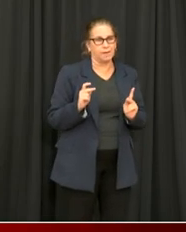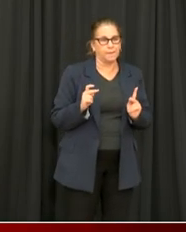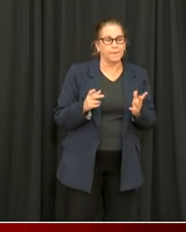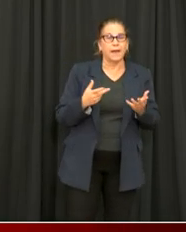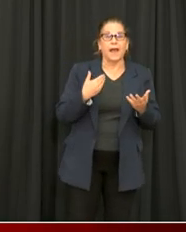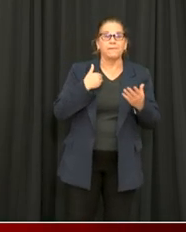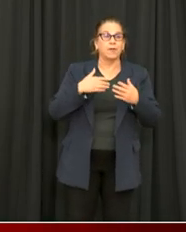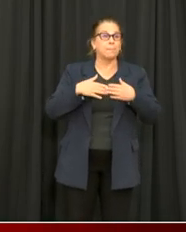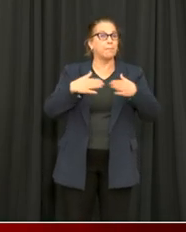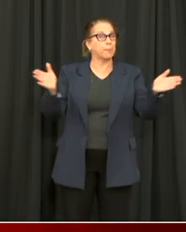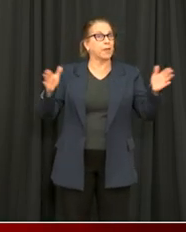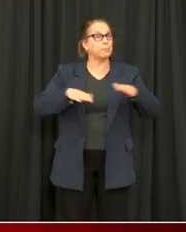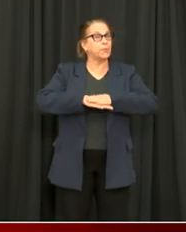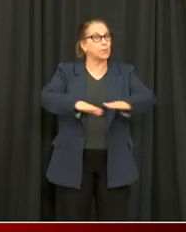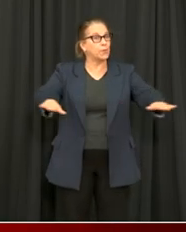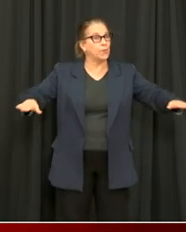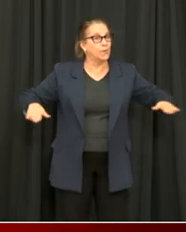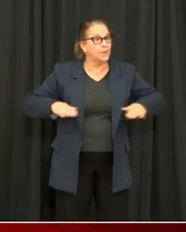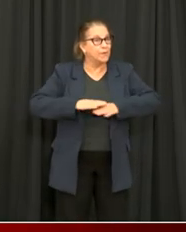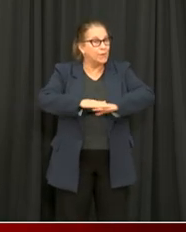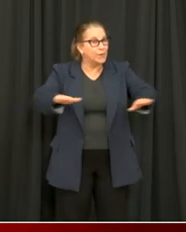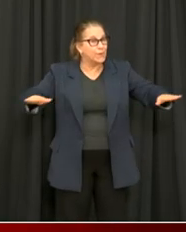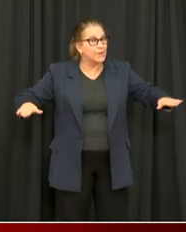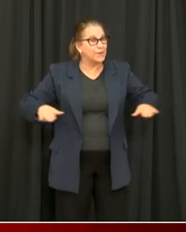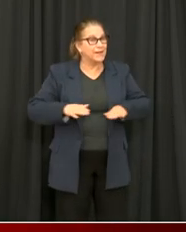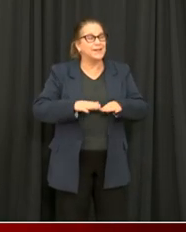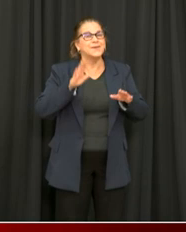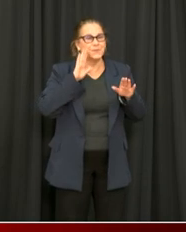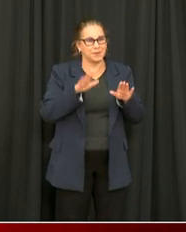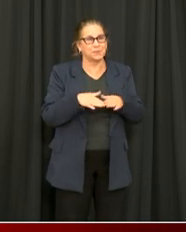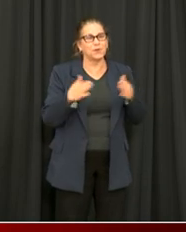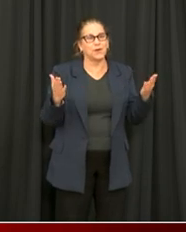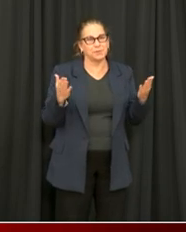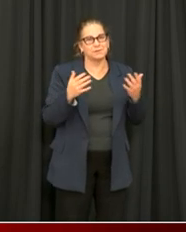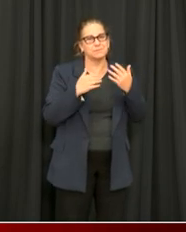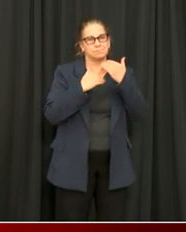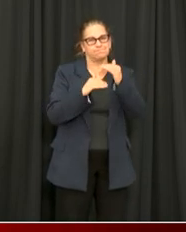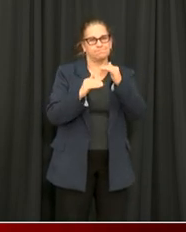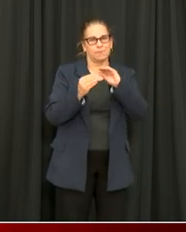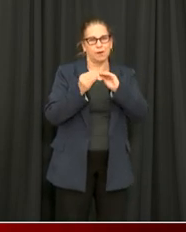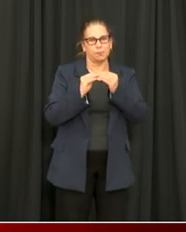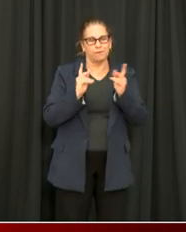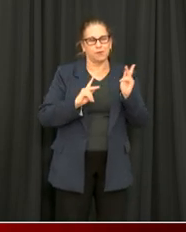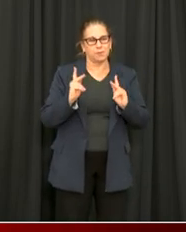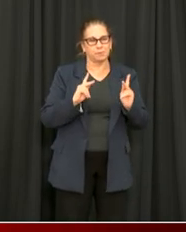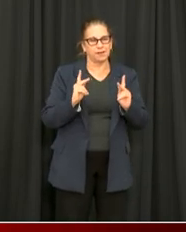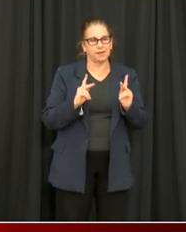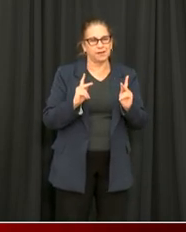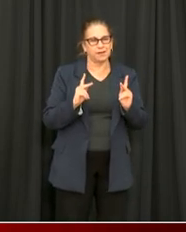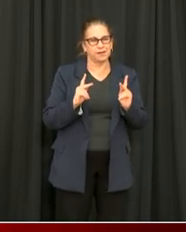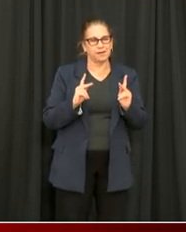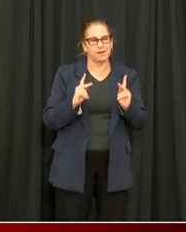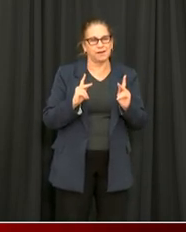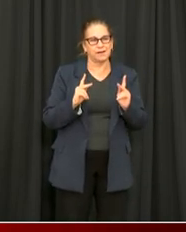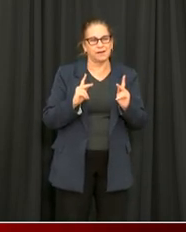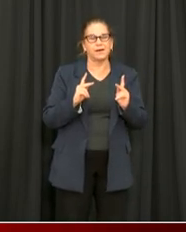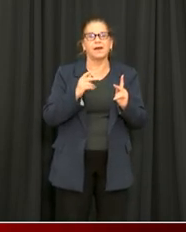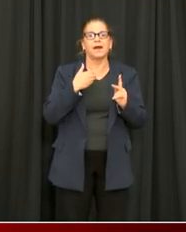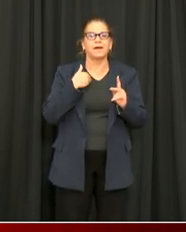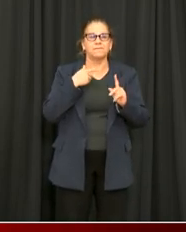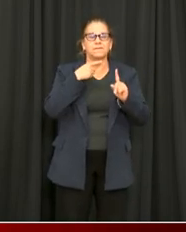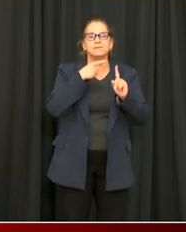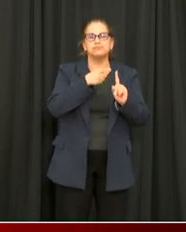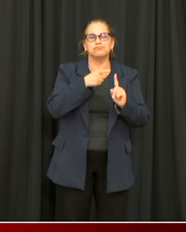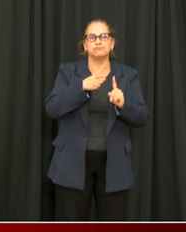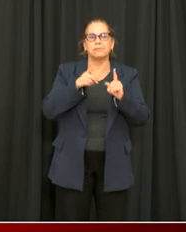swimming, which is distinct from open swimming. And so I've asked the